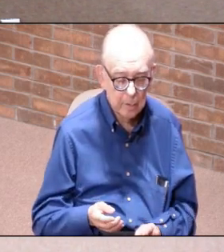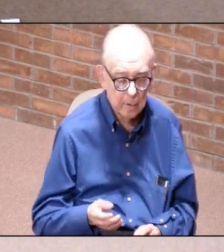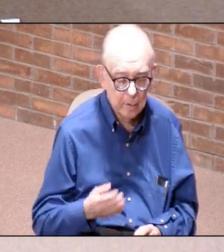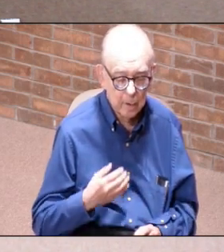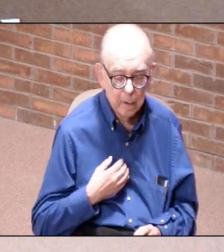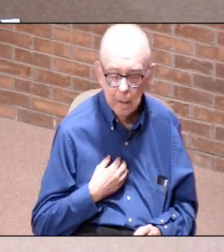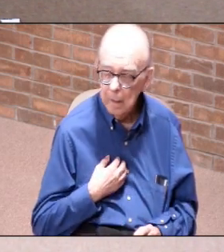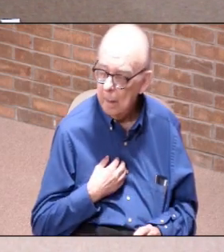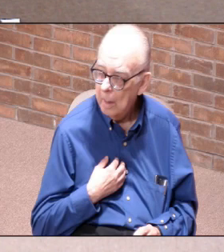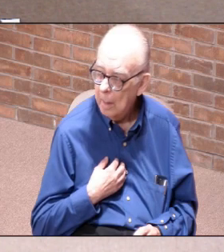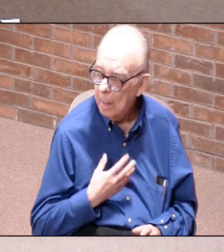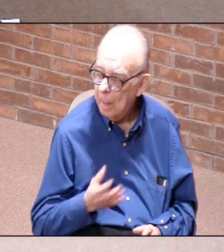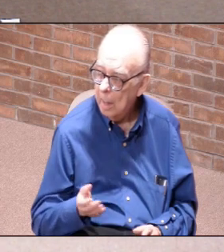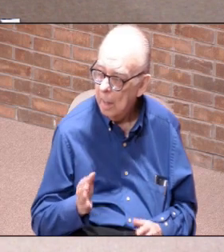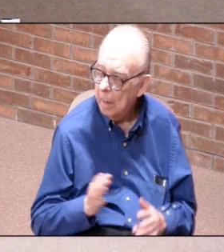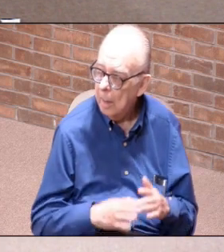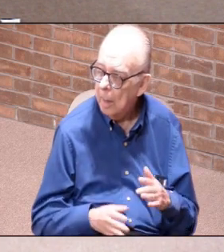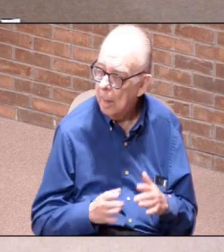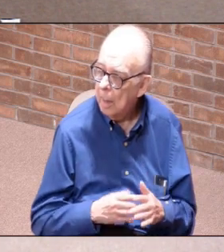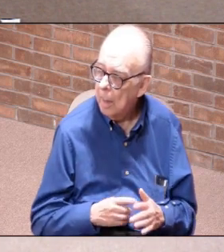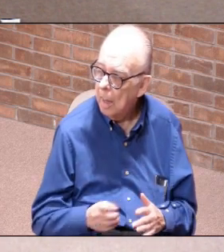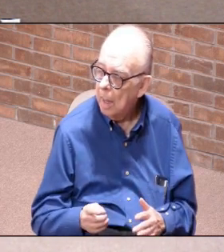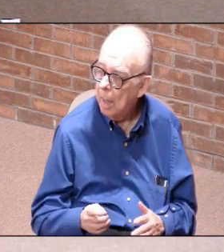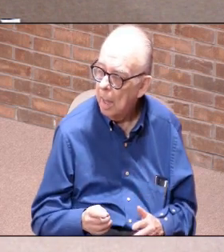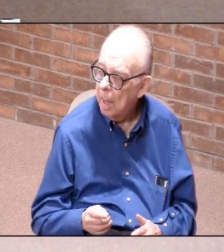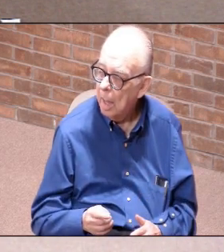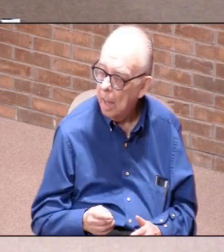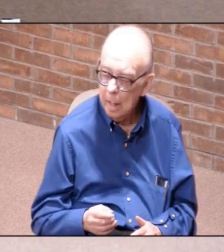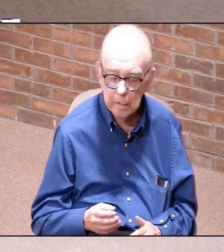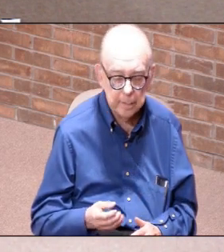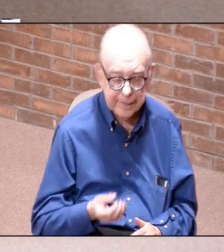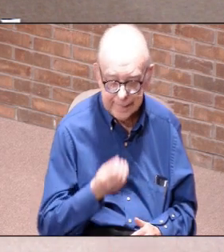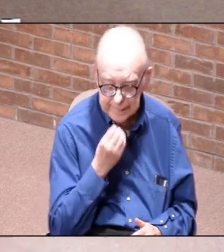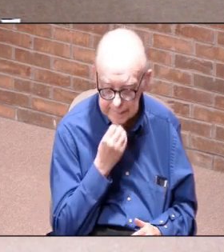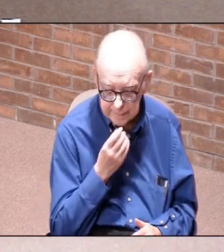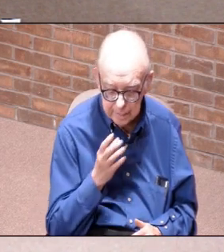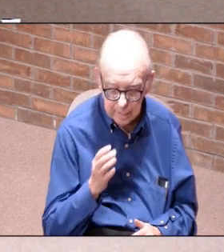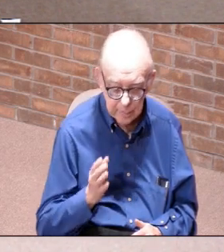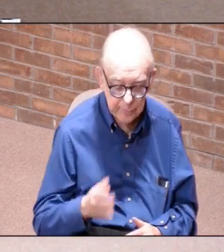this. And basically, they just eat fish